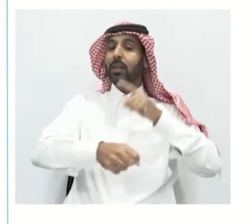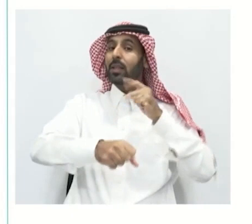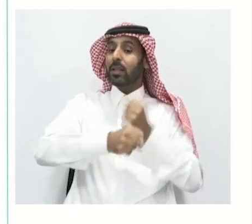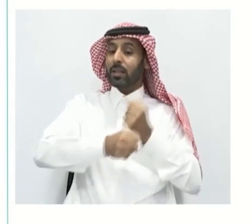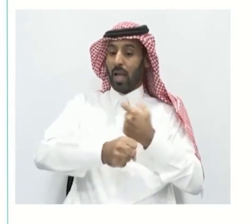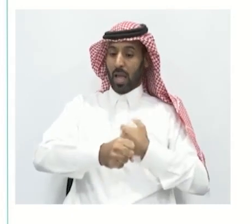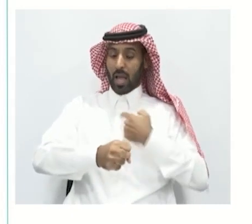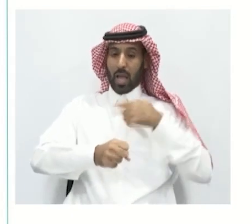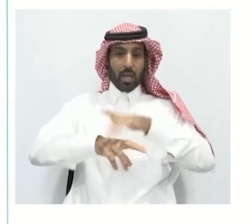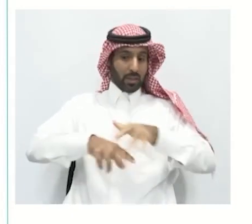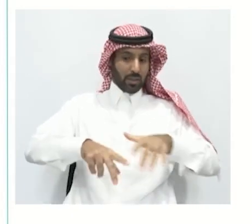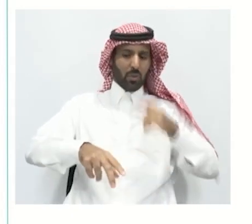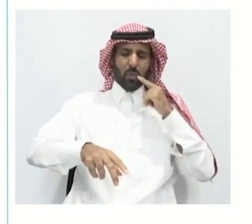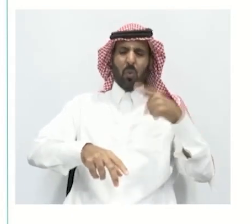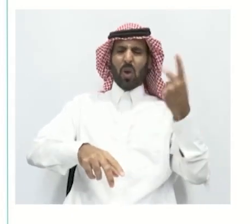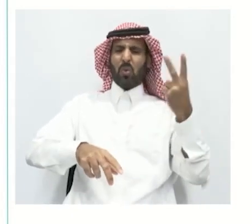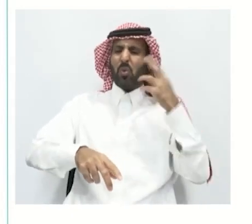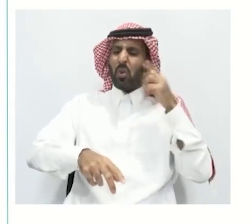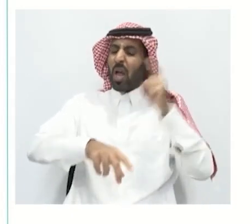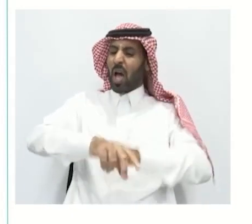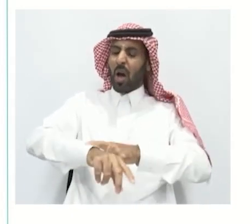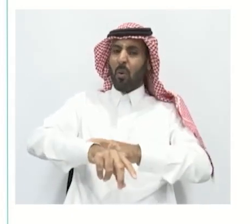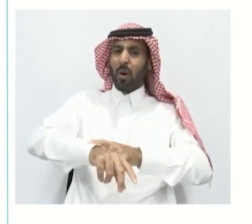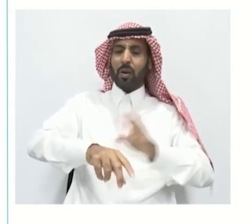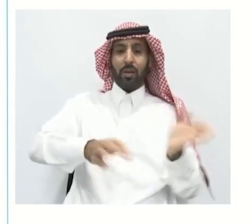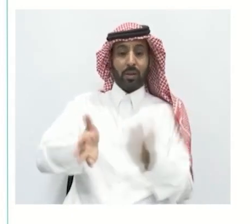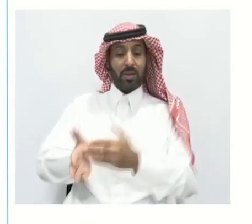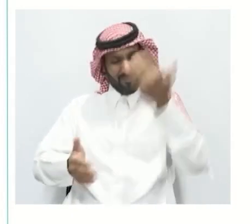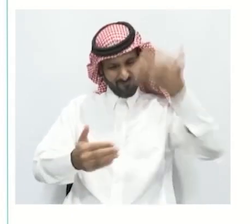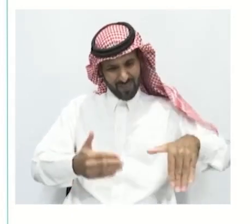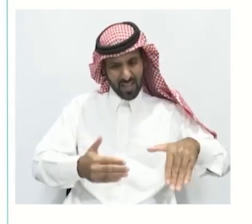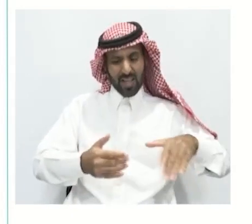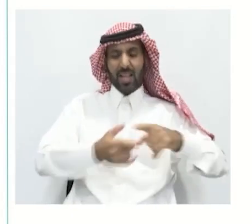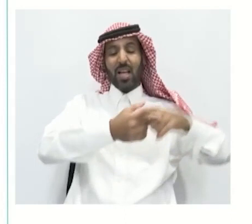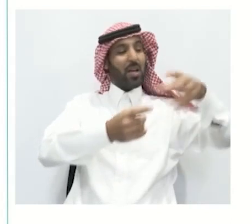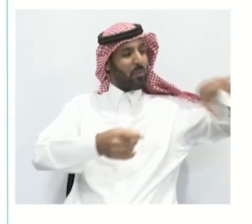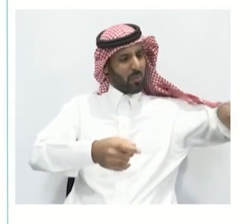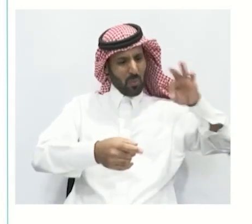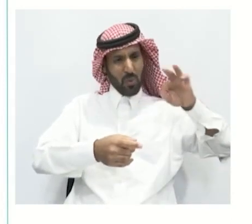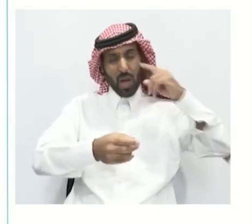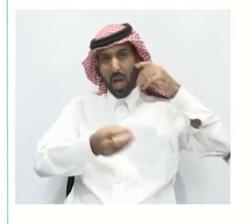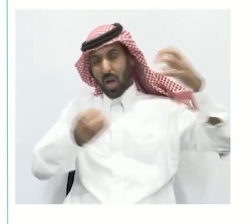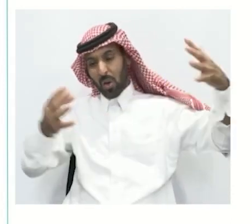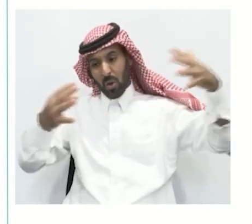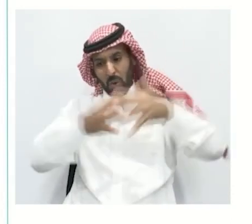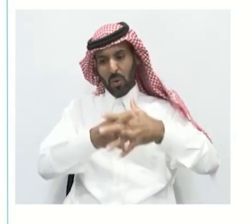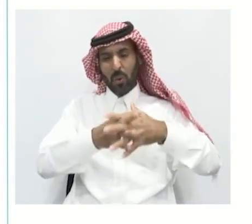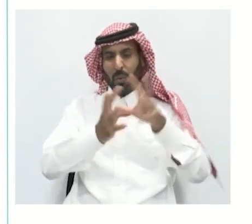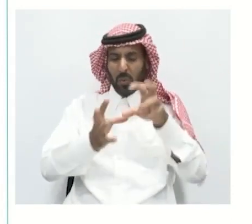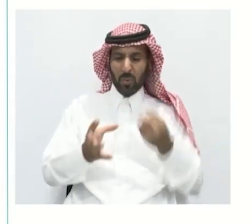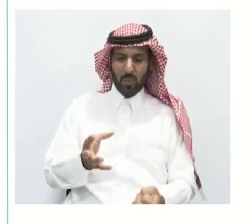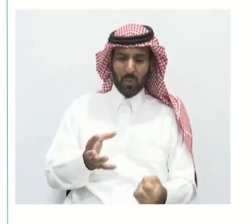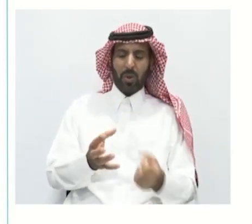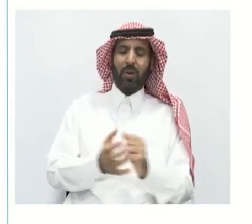a long action, me using my computer for 1, 2, 3, 4 hours, interrupted by a short action, which was